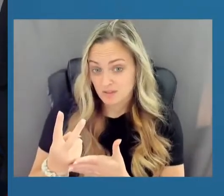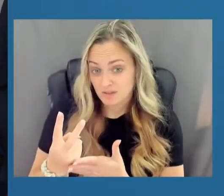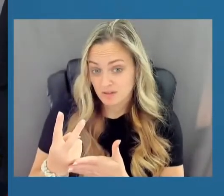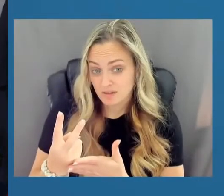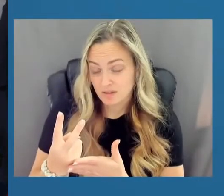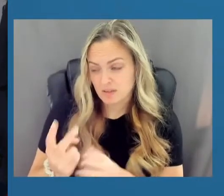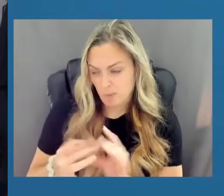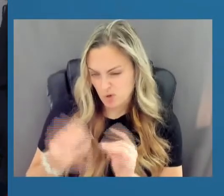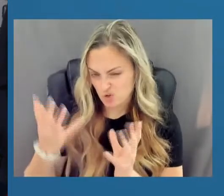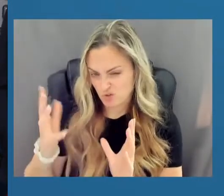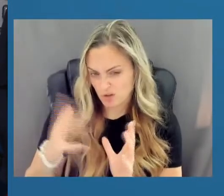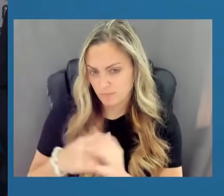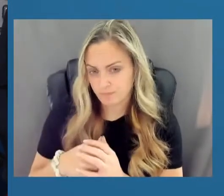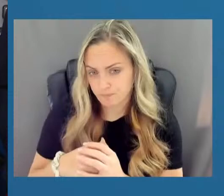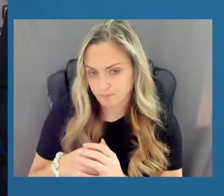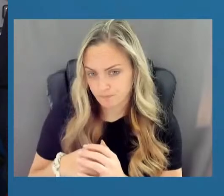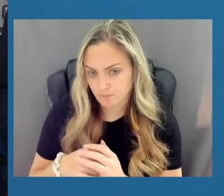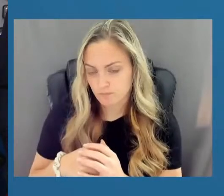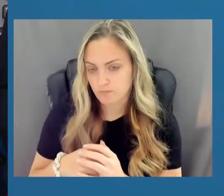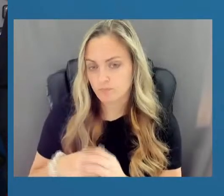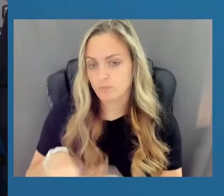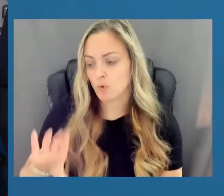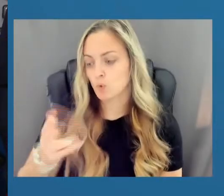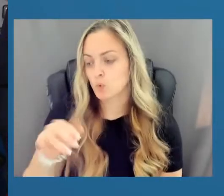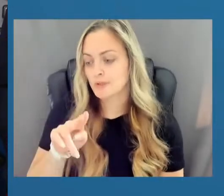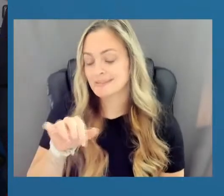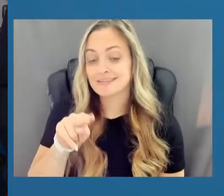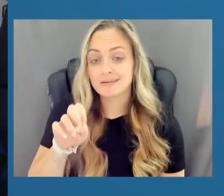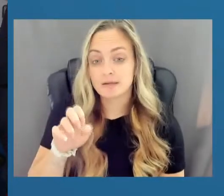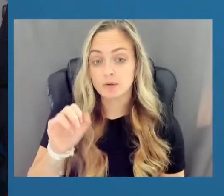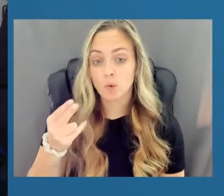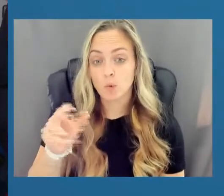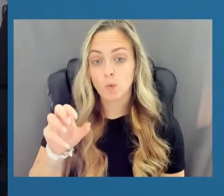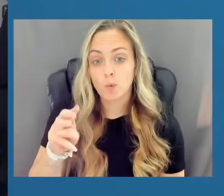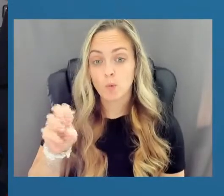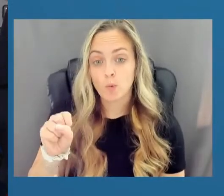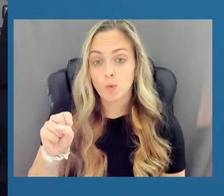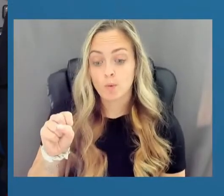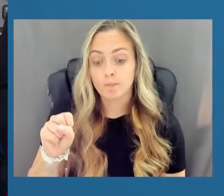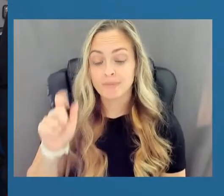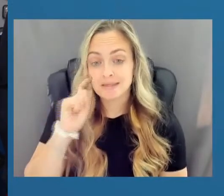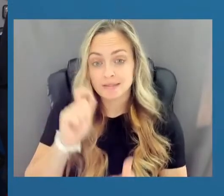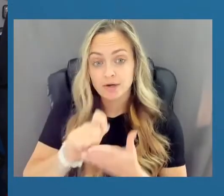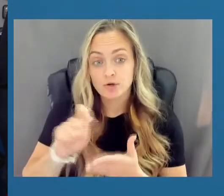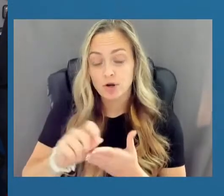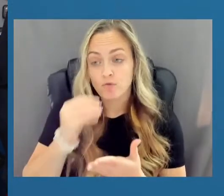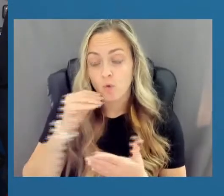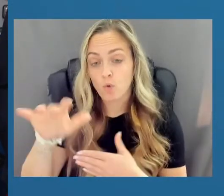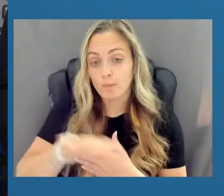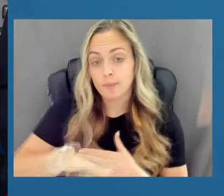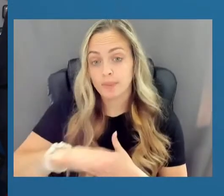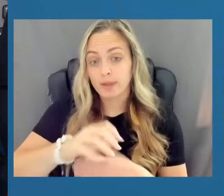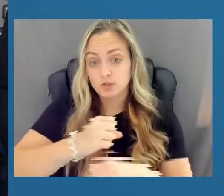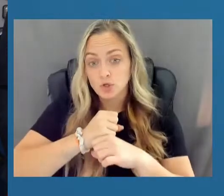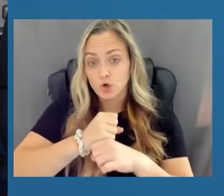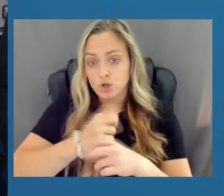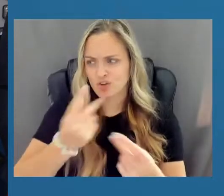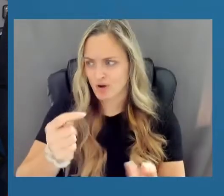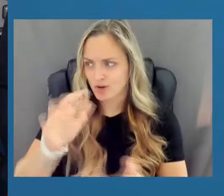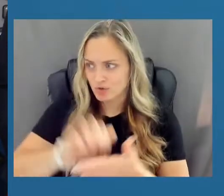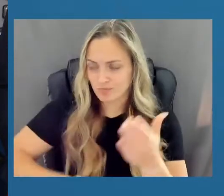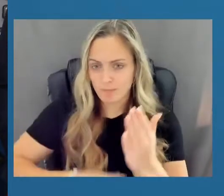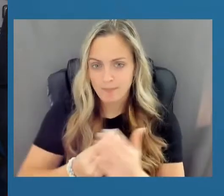mentioned, Kristi Noem, the Secretary of Homeland Security, tried to slash crucial dollars from us, and she